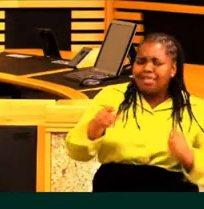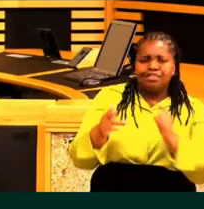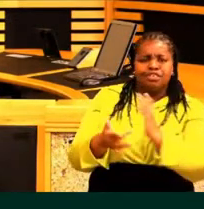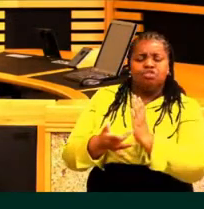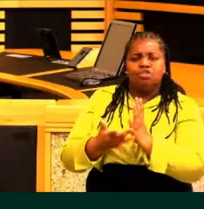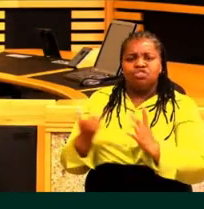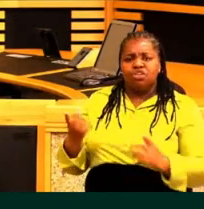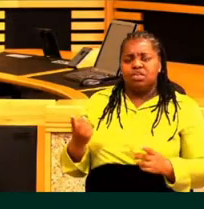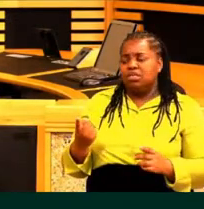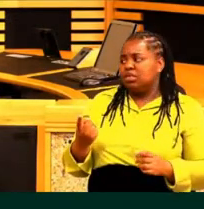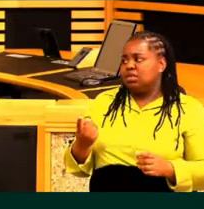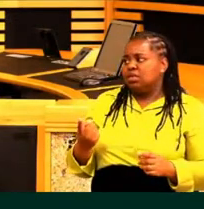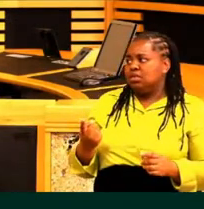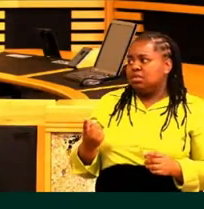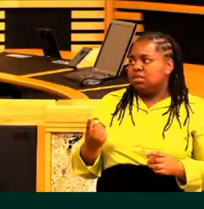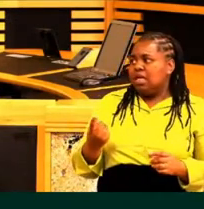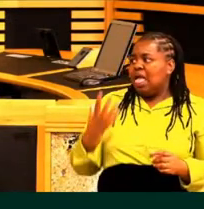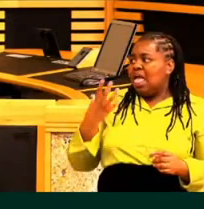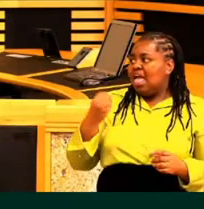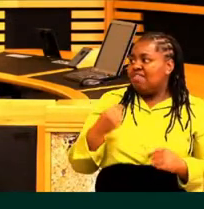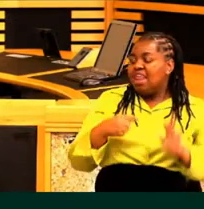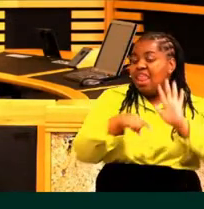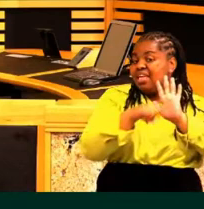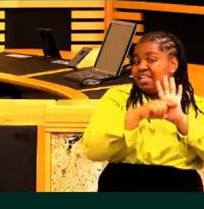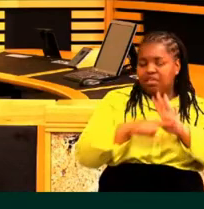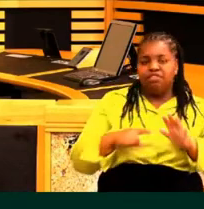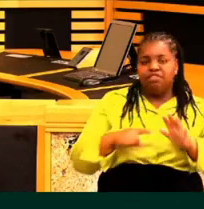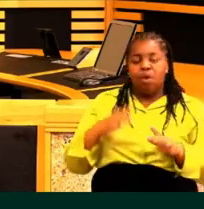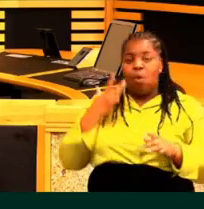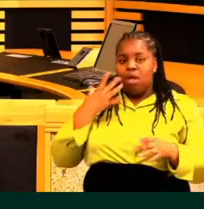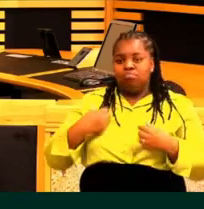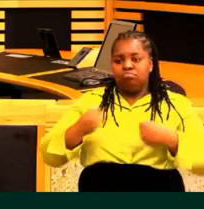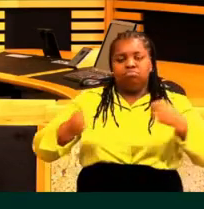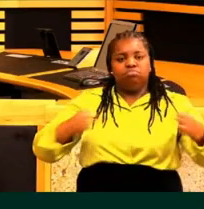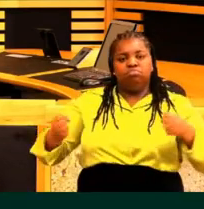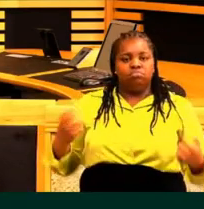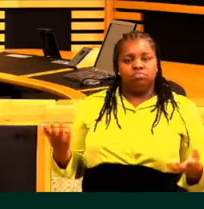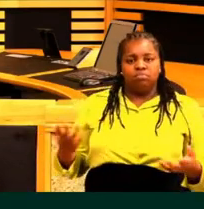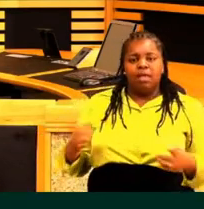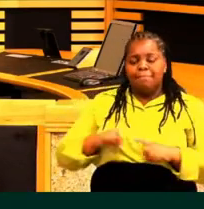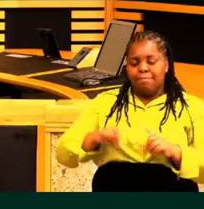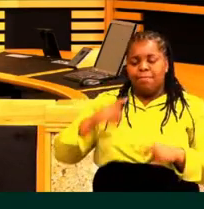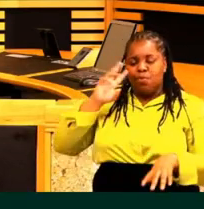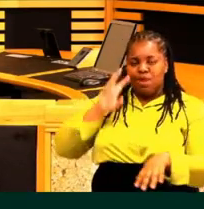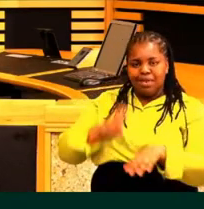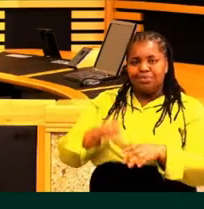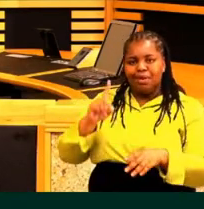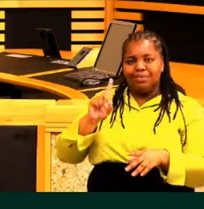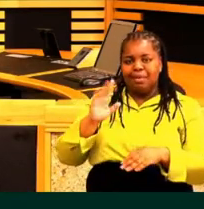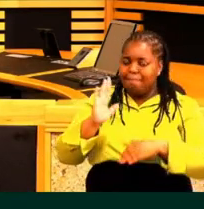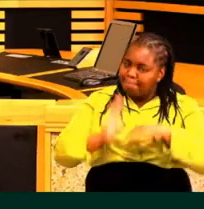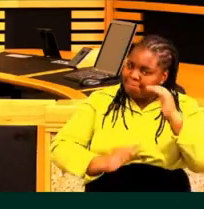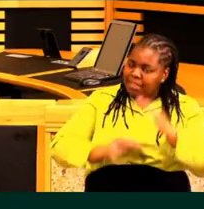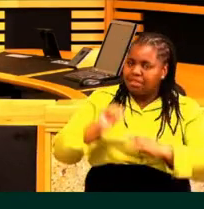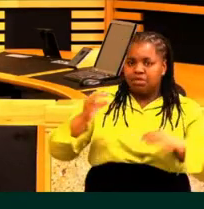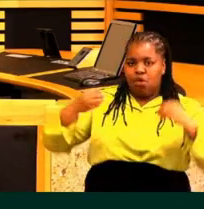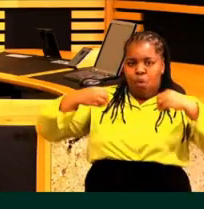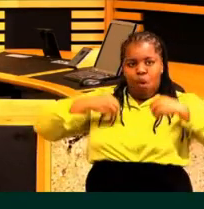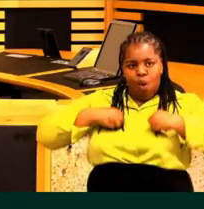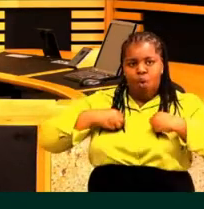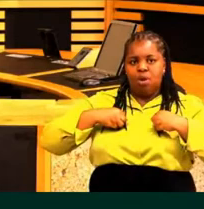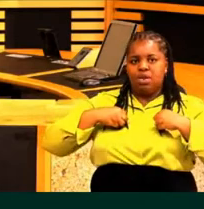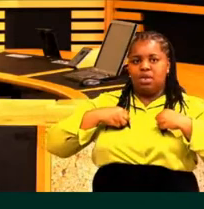have negative consequences in terms of employment so we need somehow to build have our own